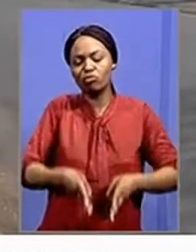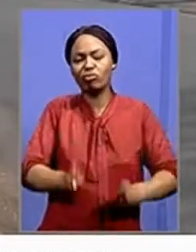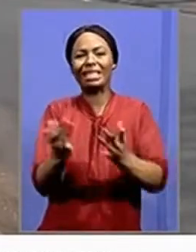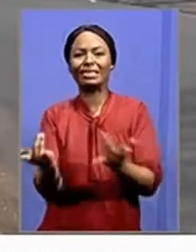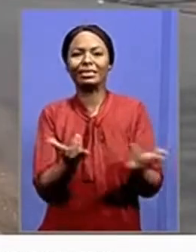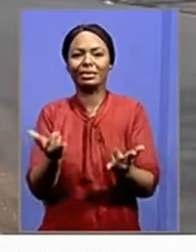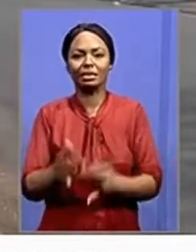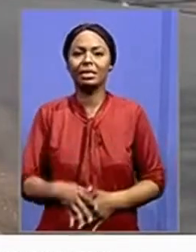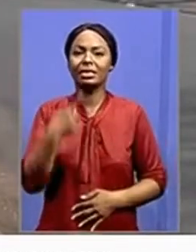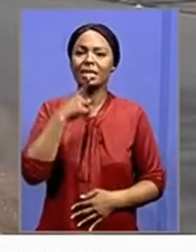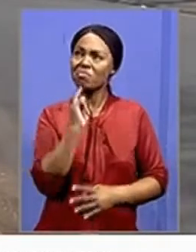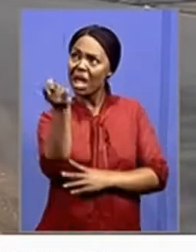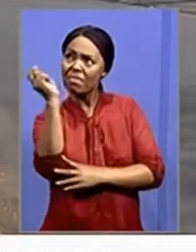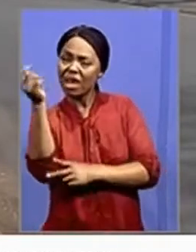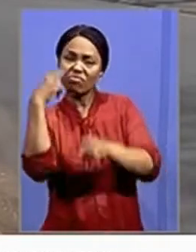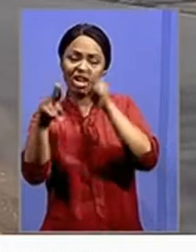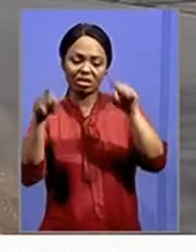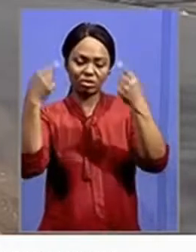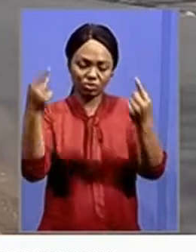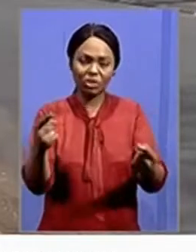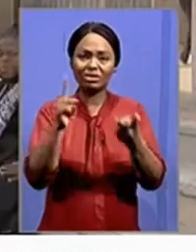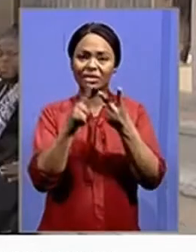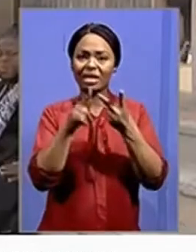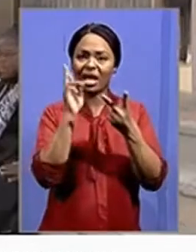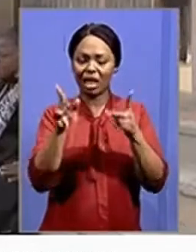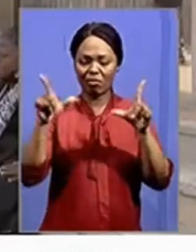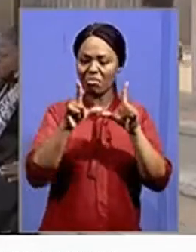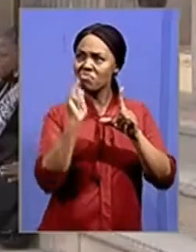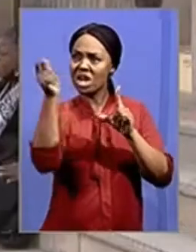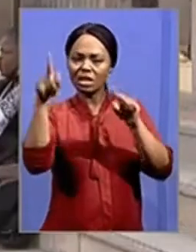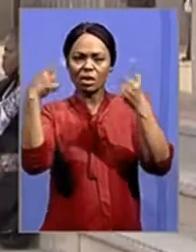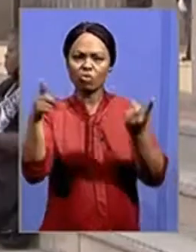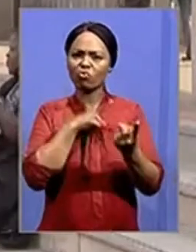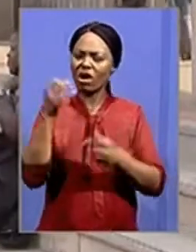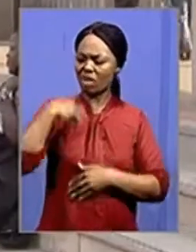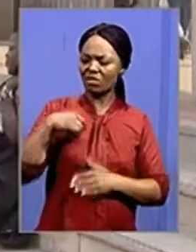for long time. We've been for while. We've been here for a long time.